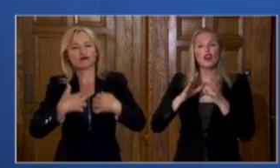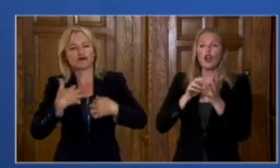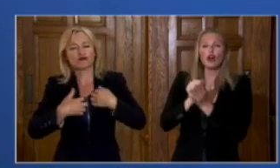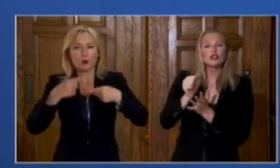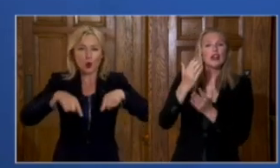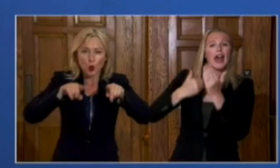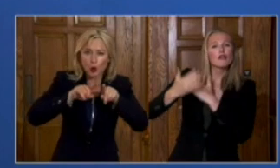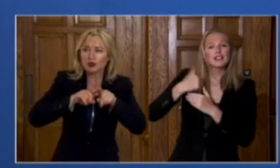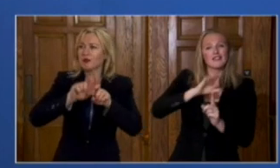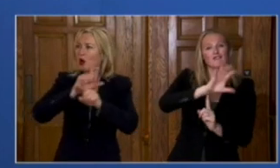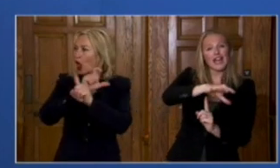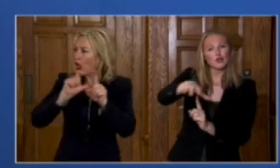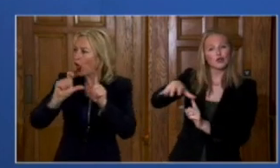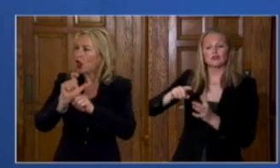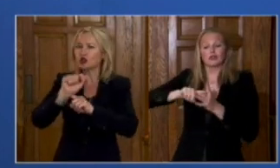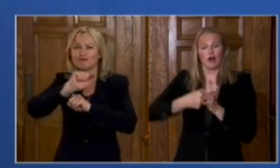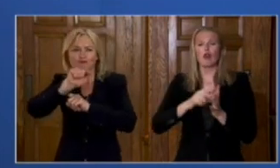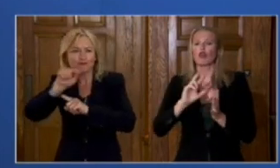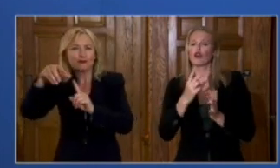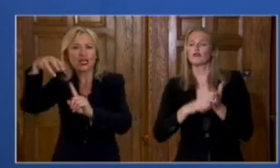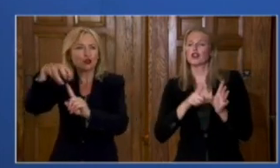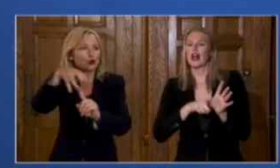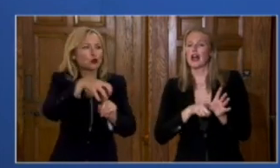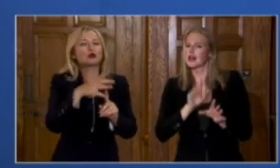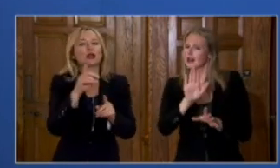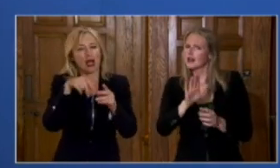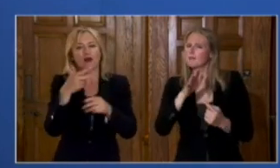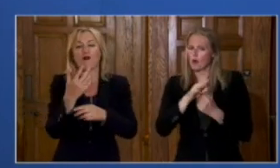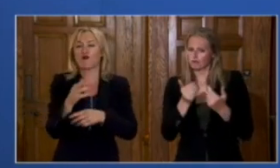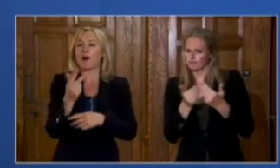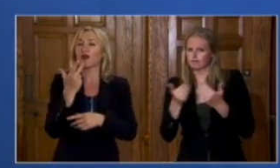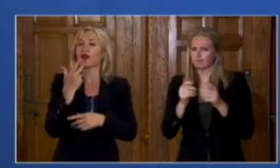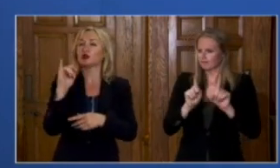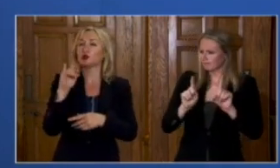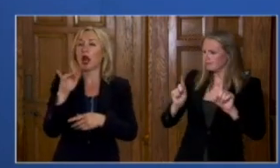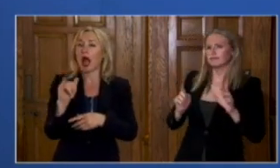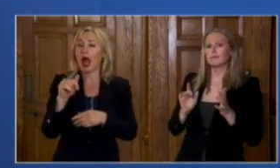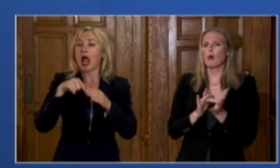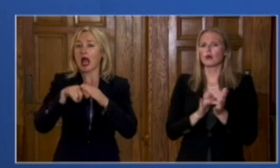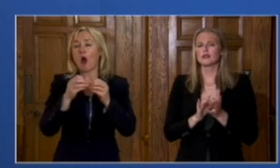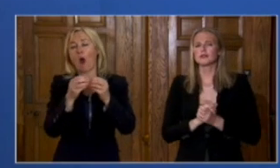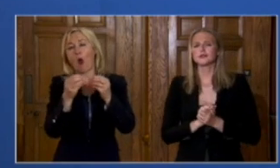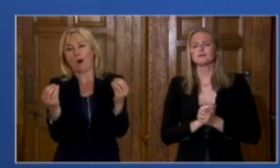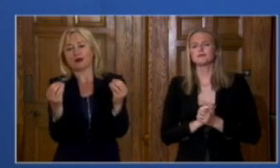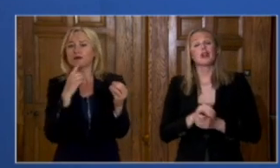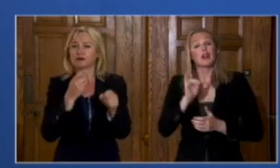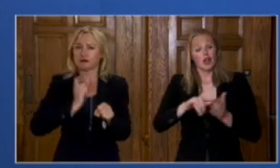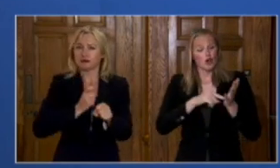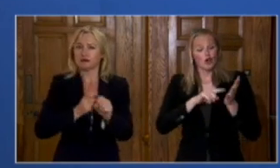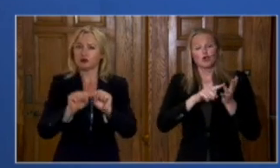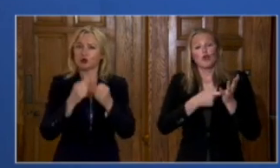may also open from the 3rd of July with strict social distancing in place. But while the opening of tourism